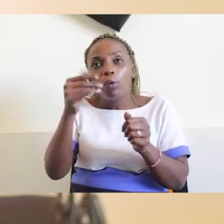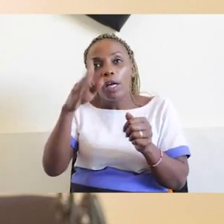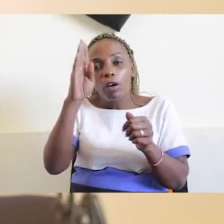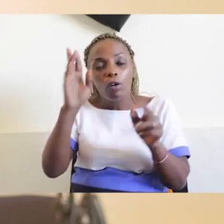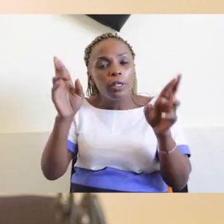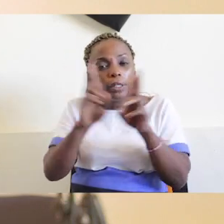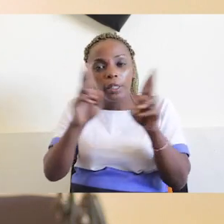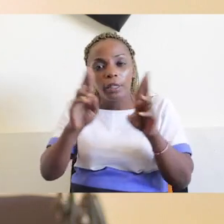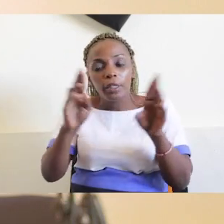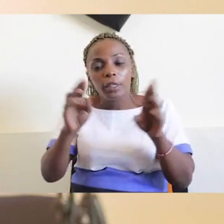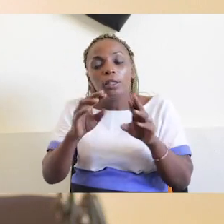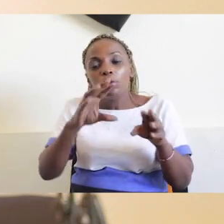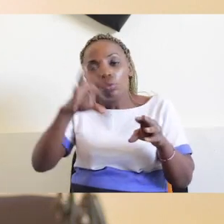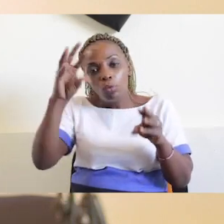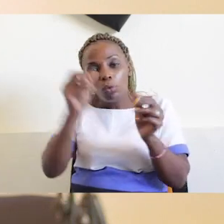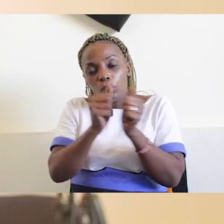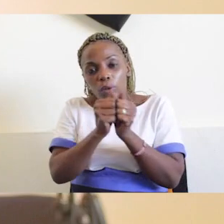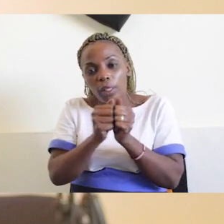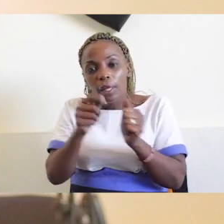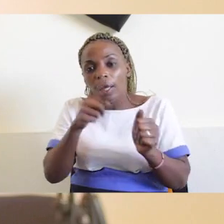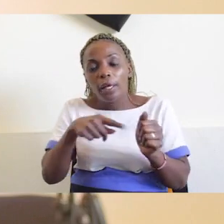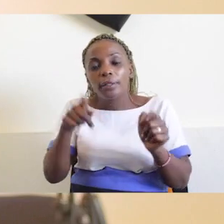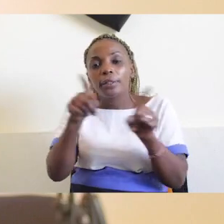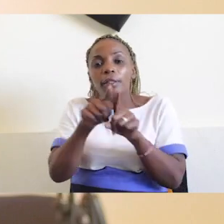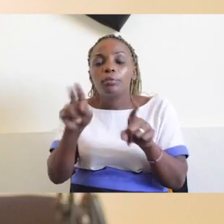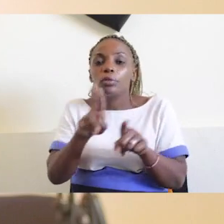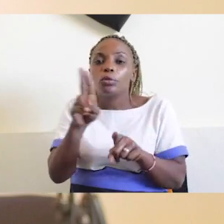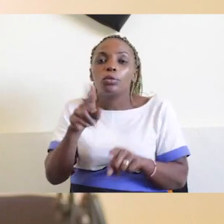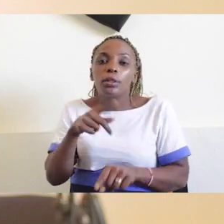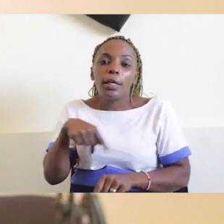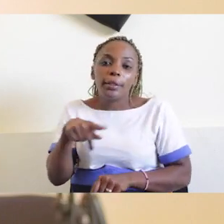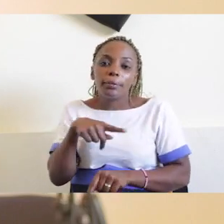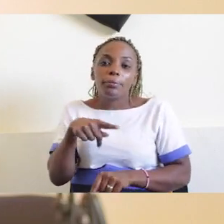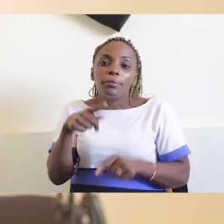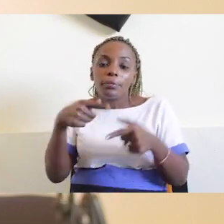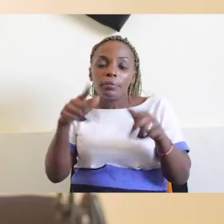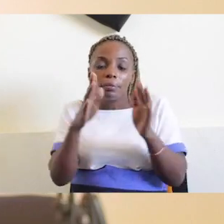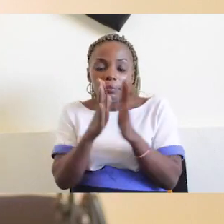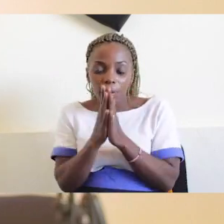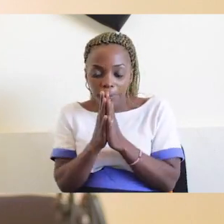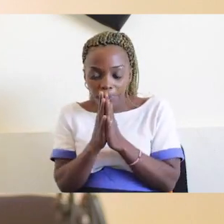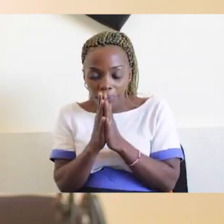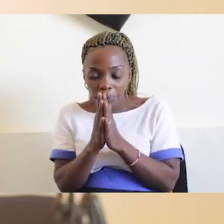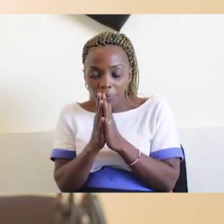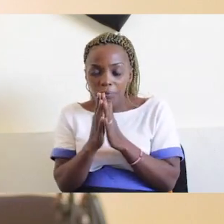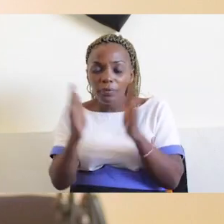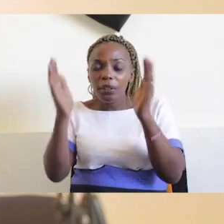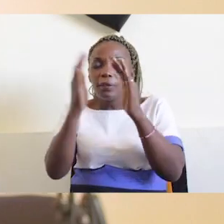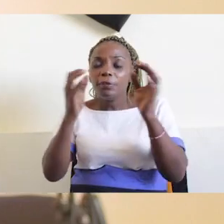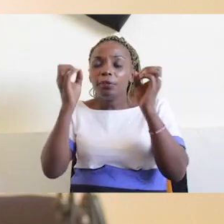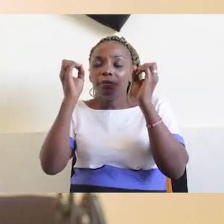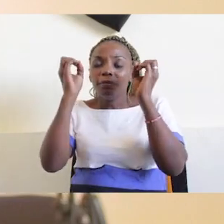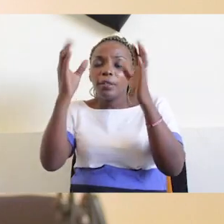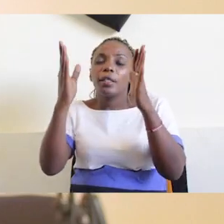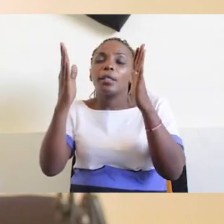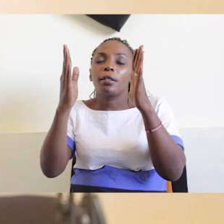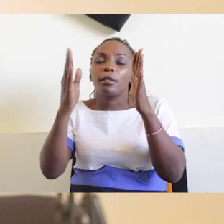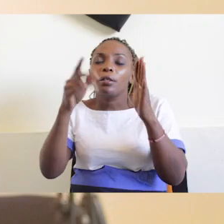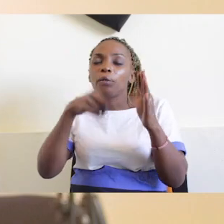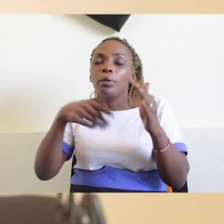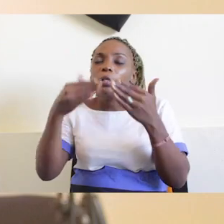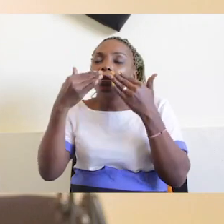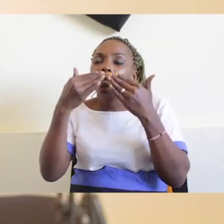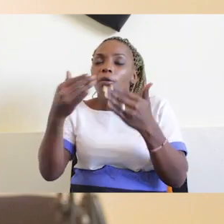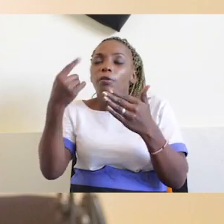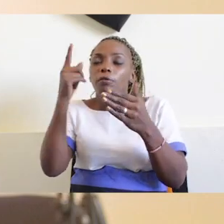ready to go with us and to use us. Let us pray. Our Heavenly Father, we